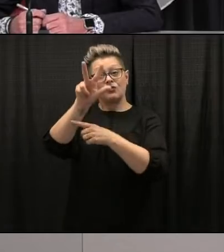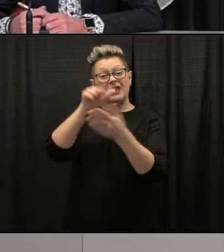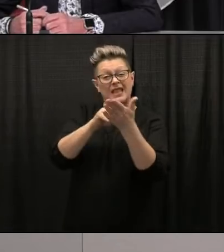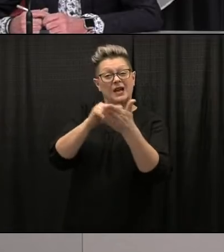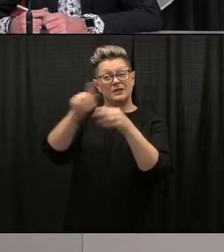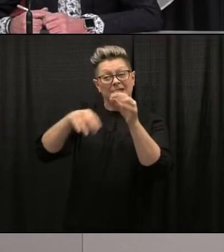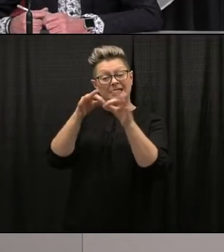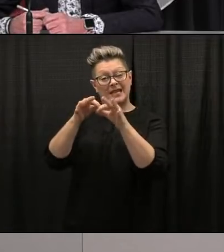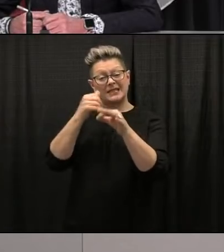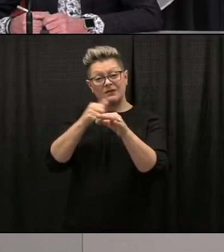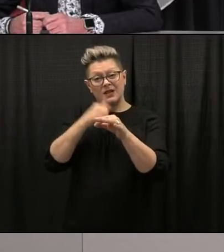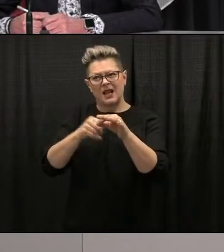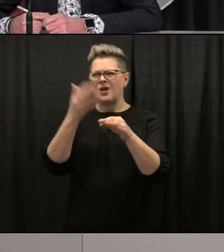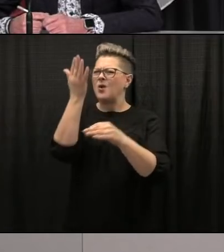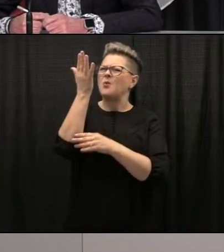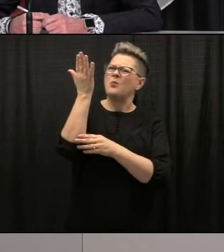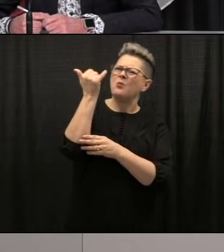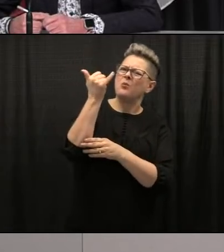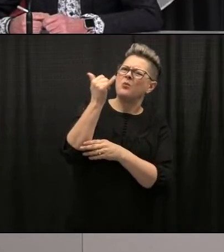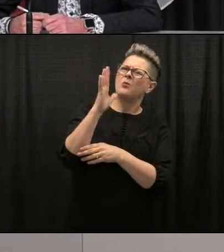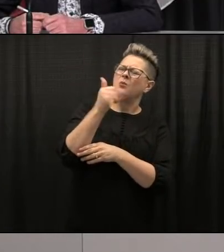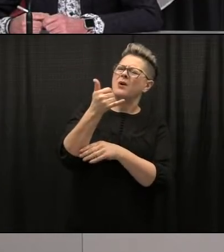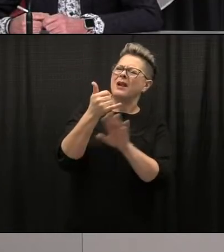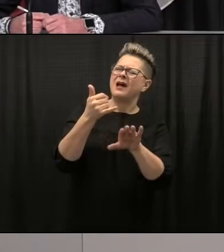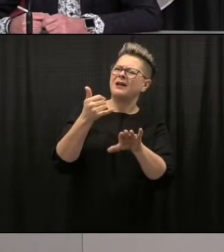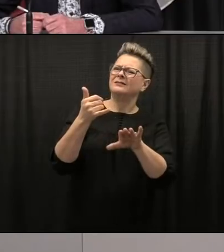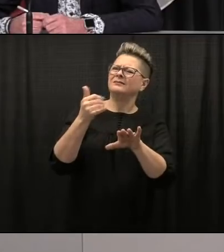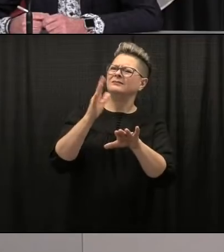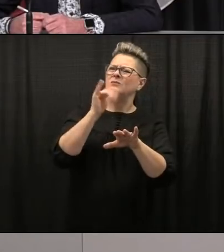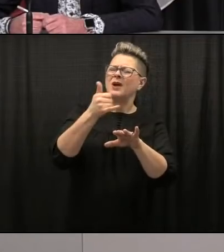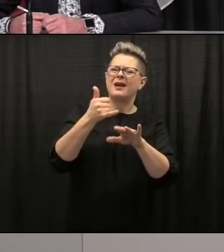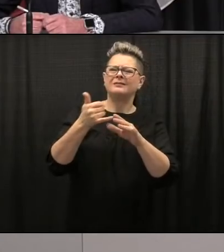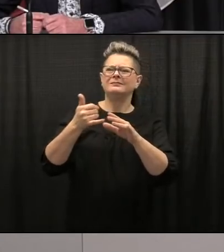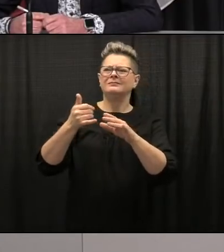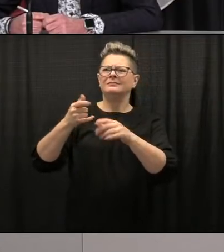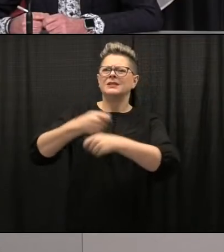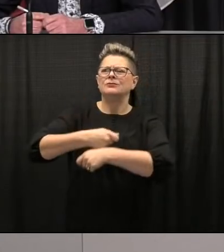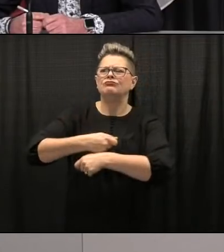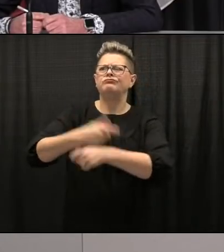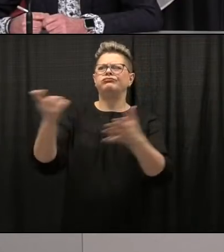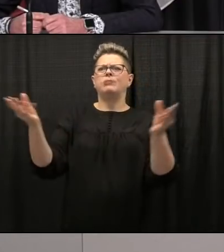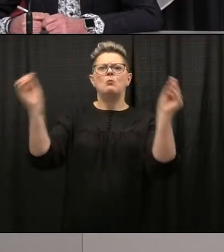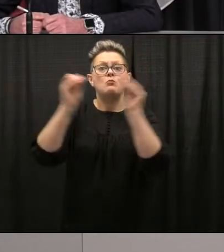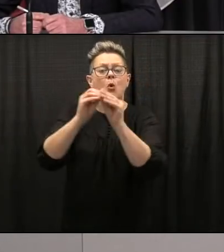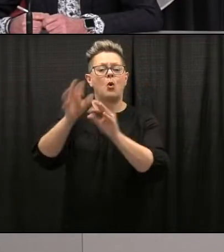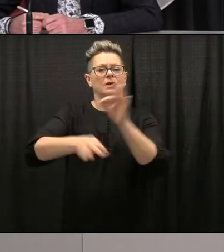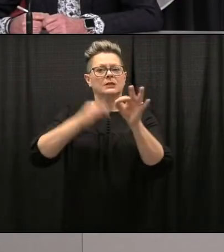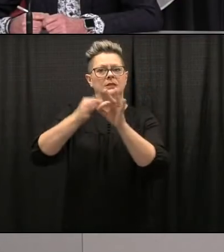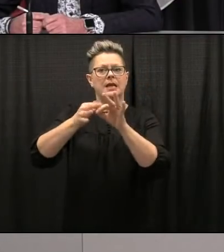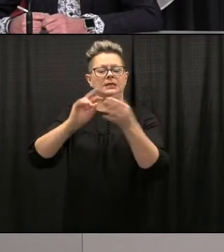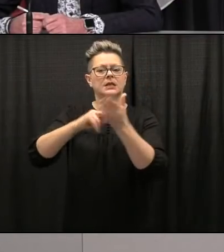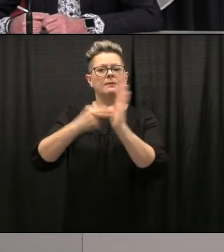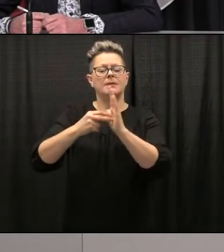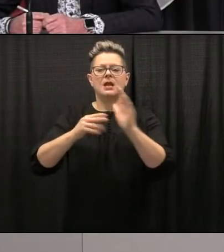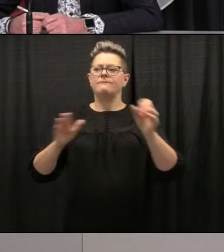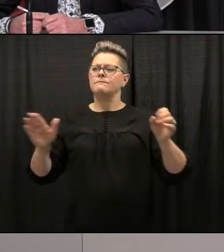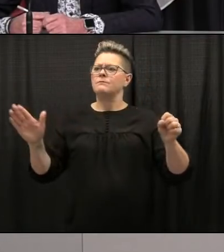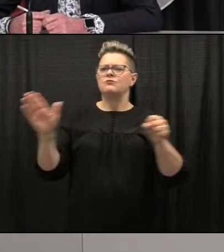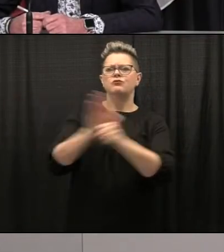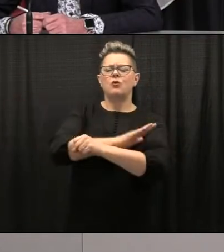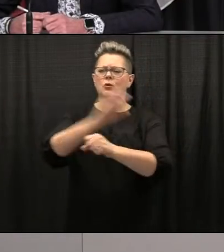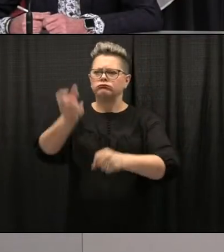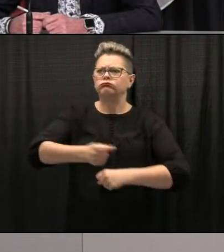the eligibility for tests in order to use that full capacity in order to get a fuller picture of the COVID levels in our community right